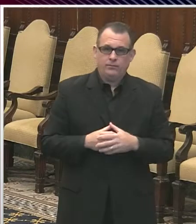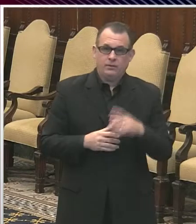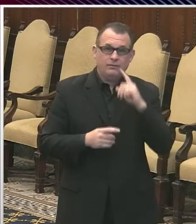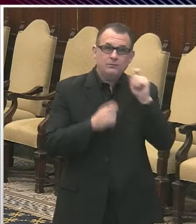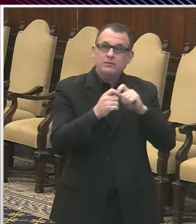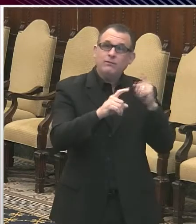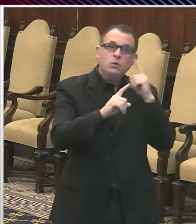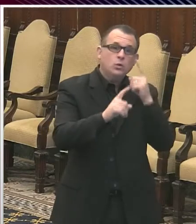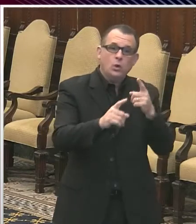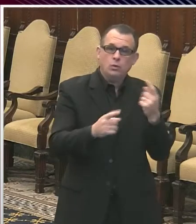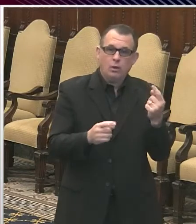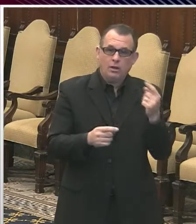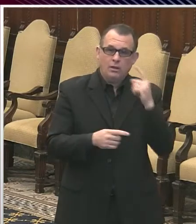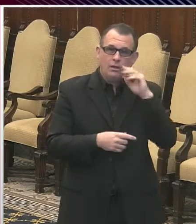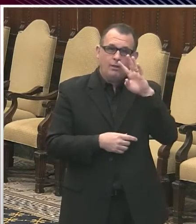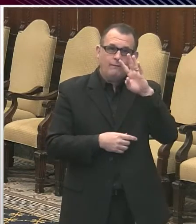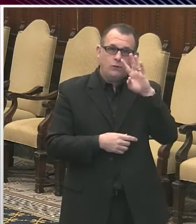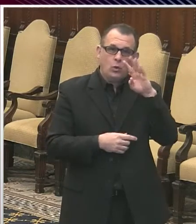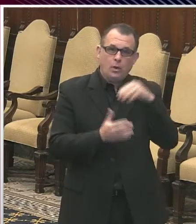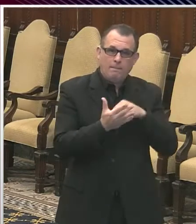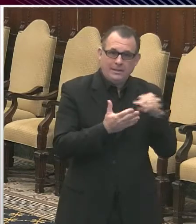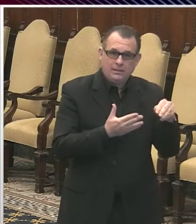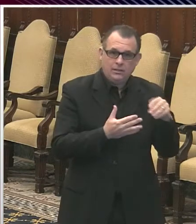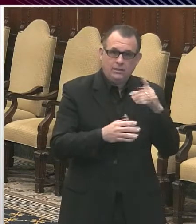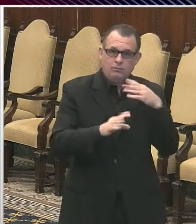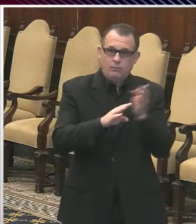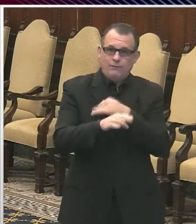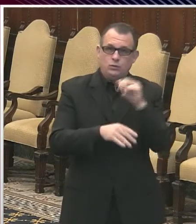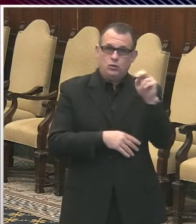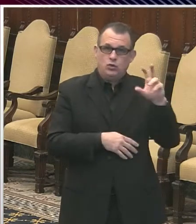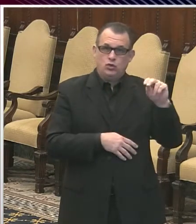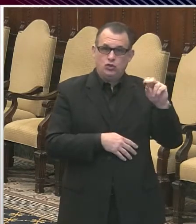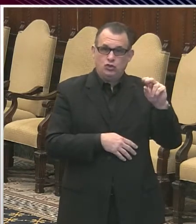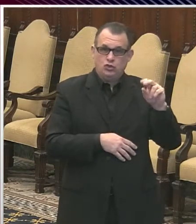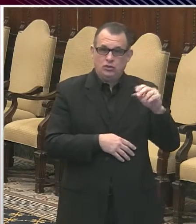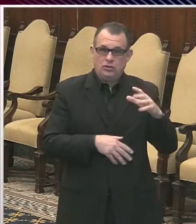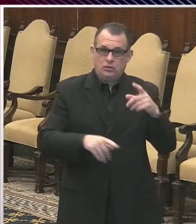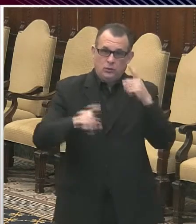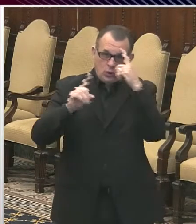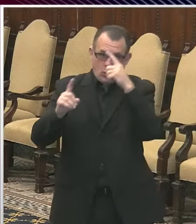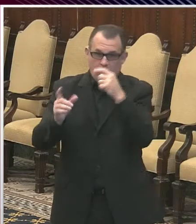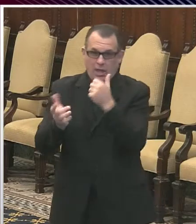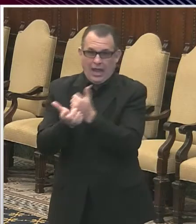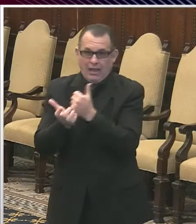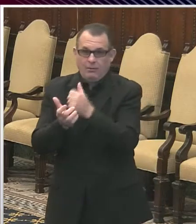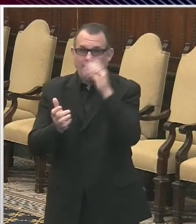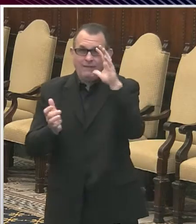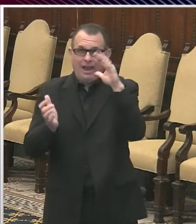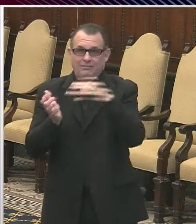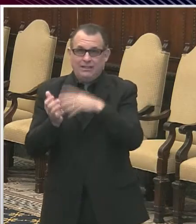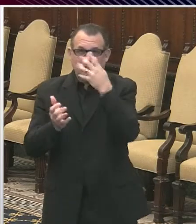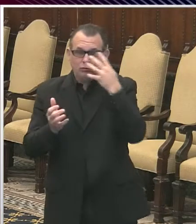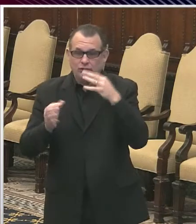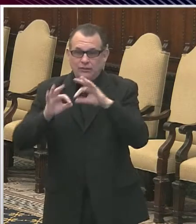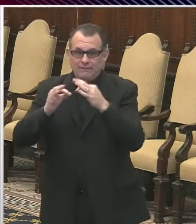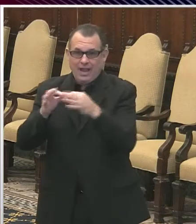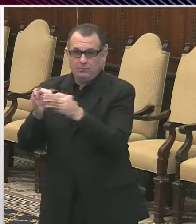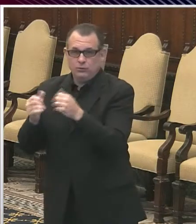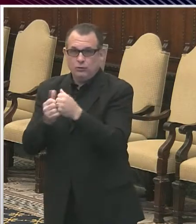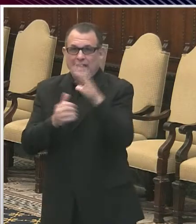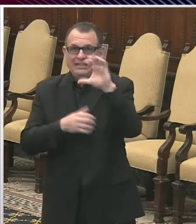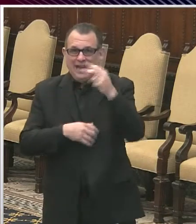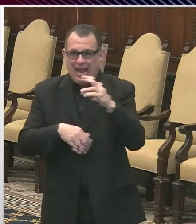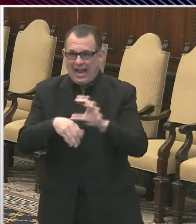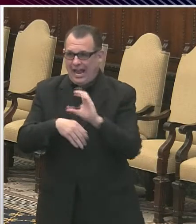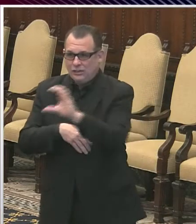$4 million by June 30th and helping 5,000 immigrants with direct cash assistance. It's